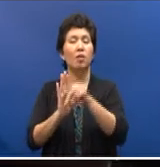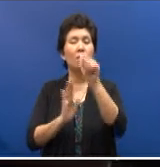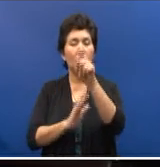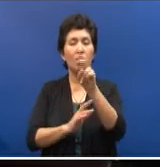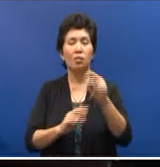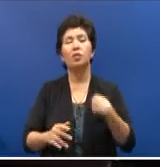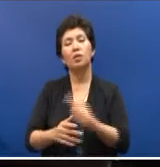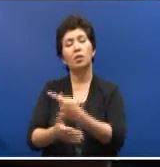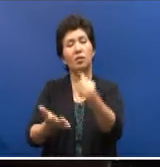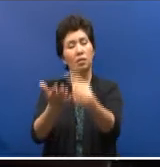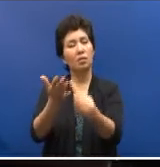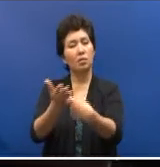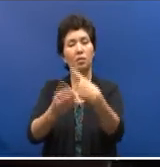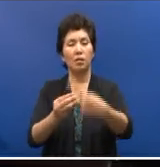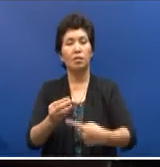When we discuss